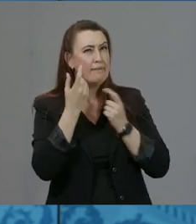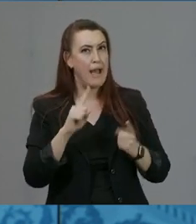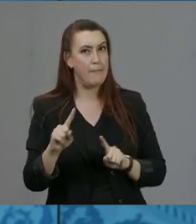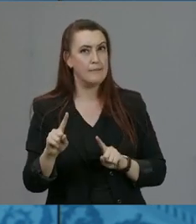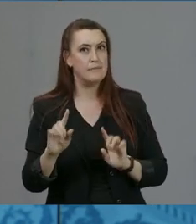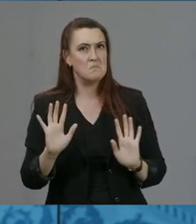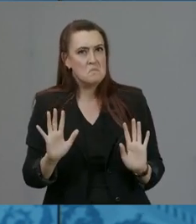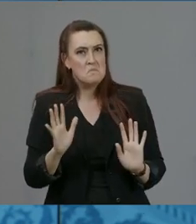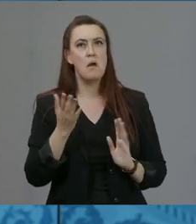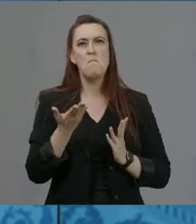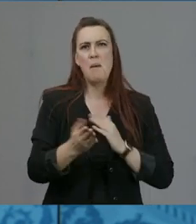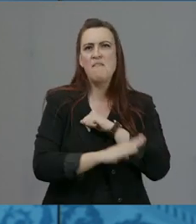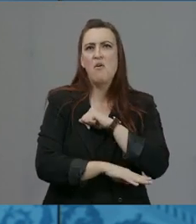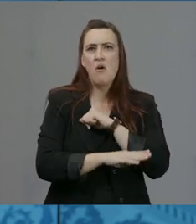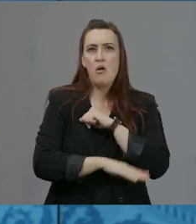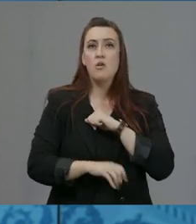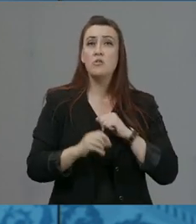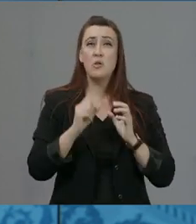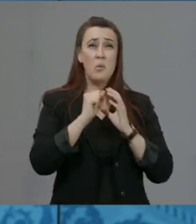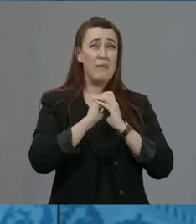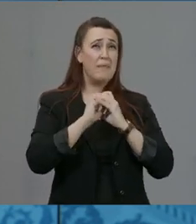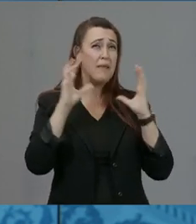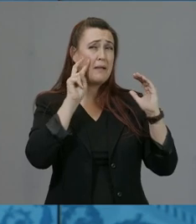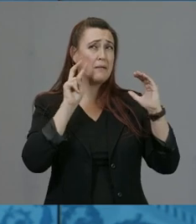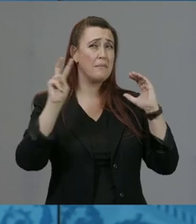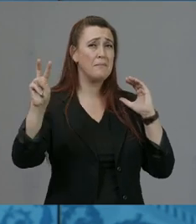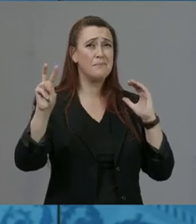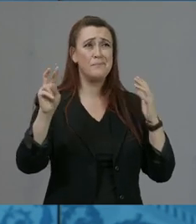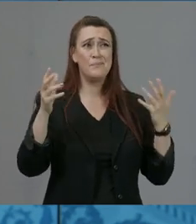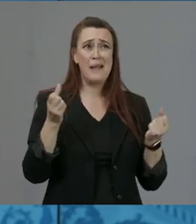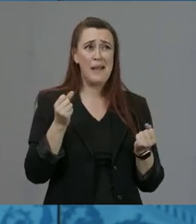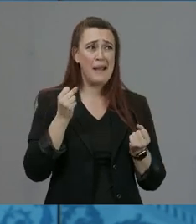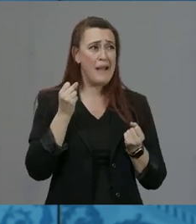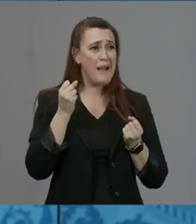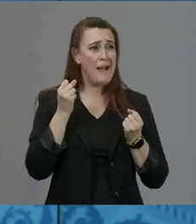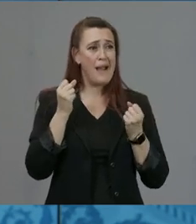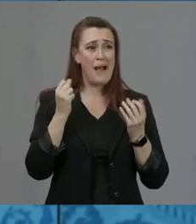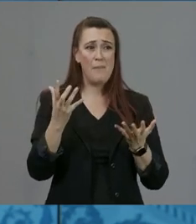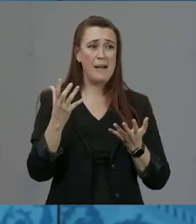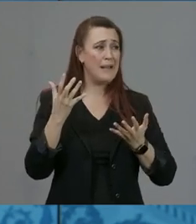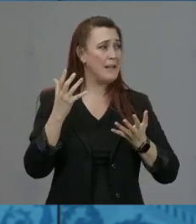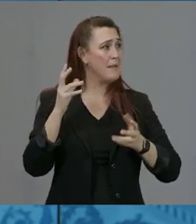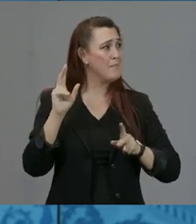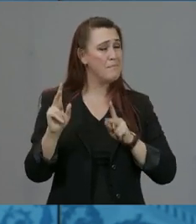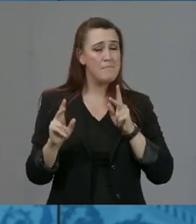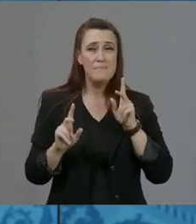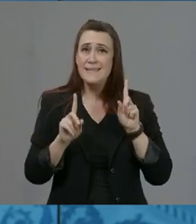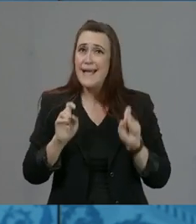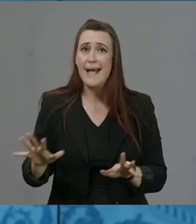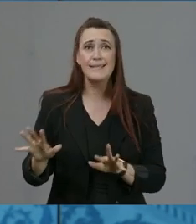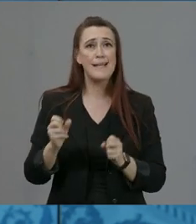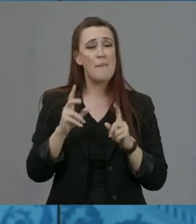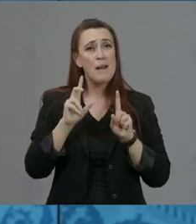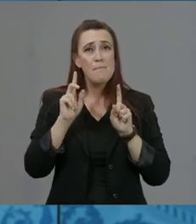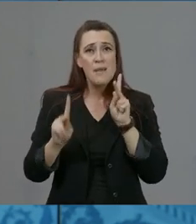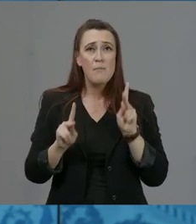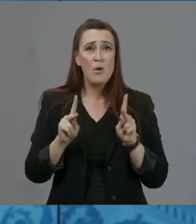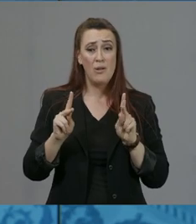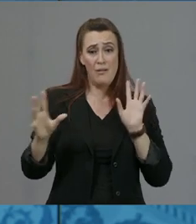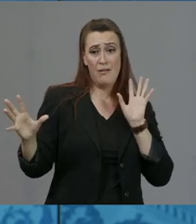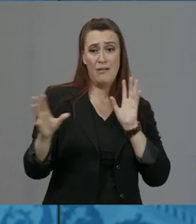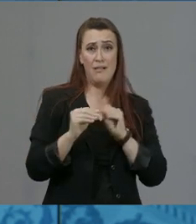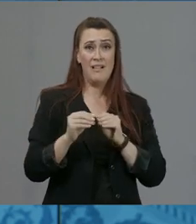think of the tens of thousands, if not hundreds of thousands, if not millions of tests that we'll be able to